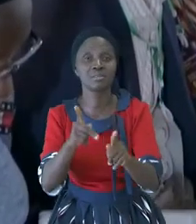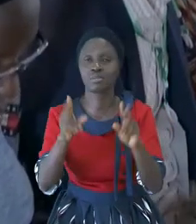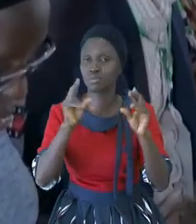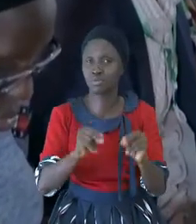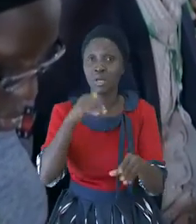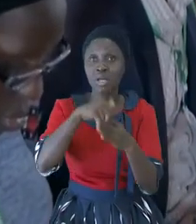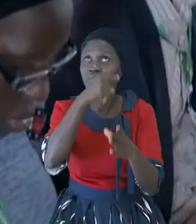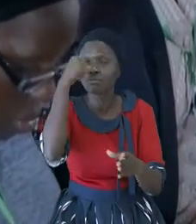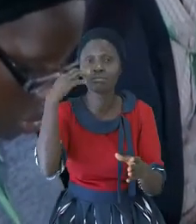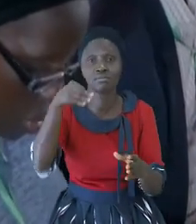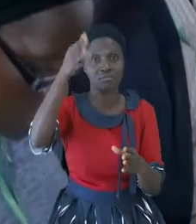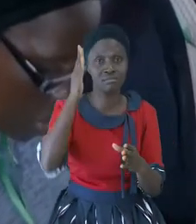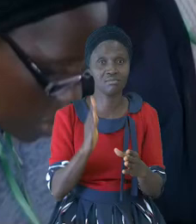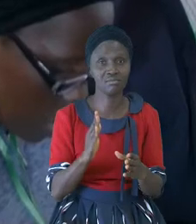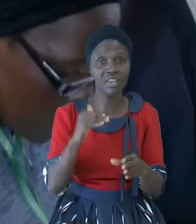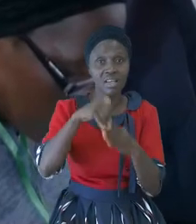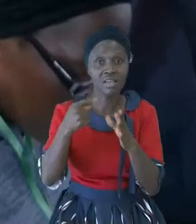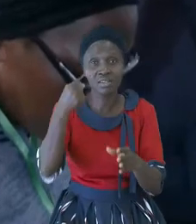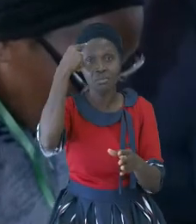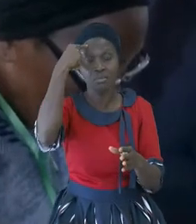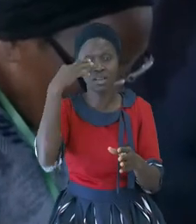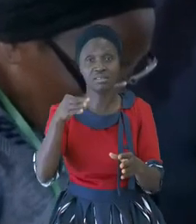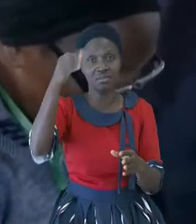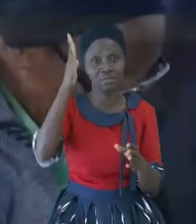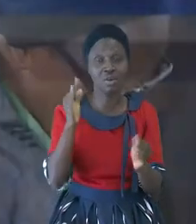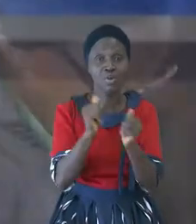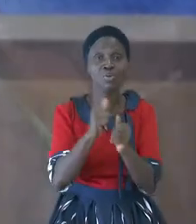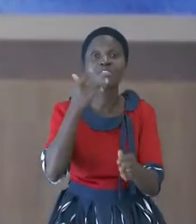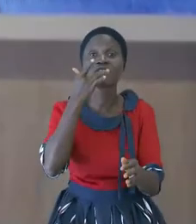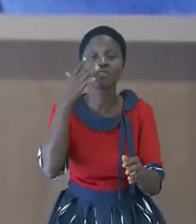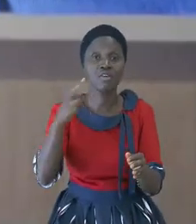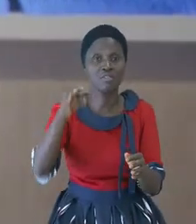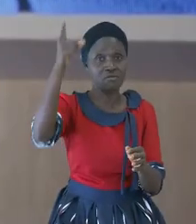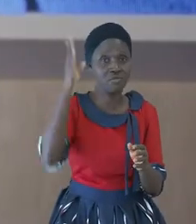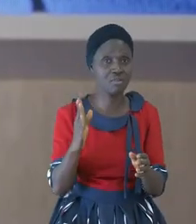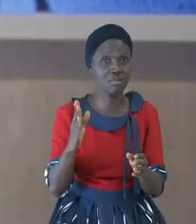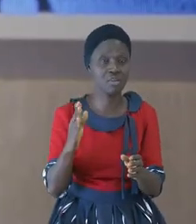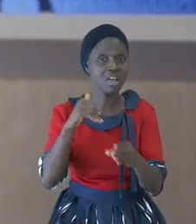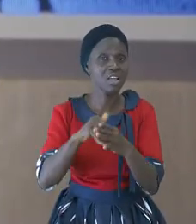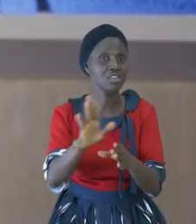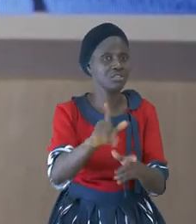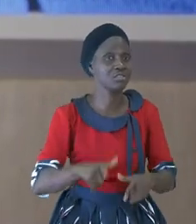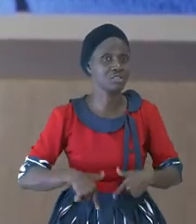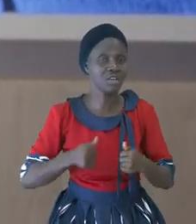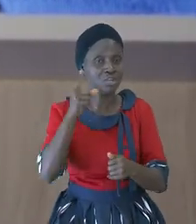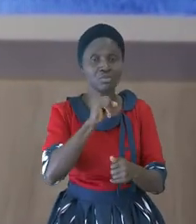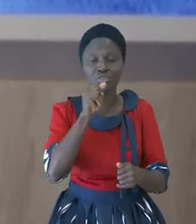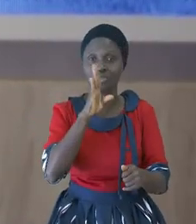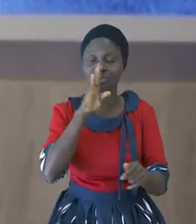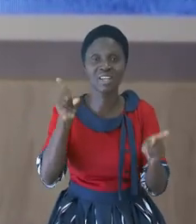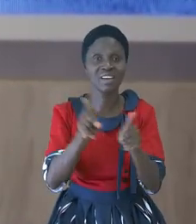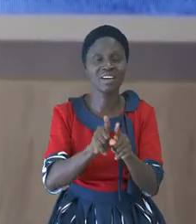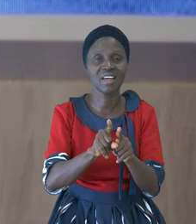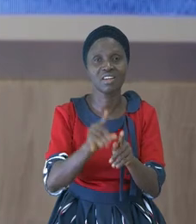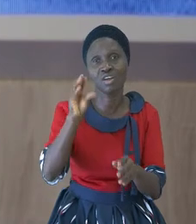mind of God, and with the favor of God upon your life. You'll not be like a Deacon Harry. It says you'll